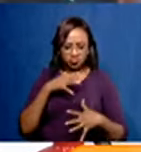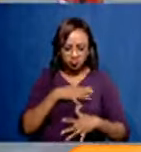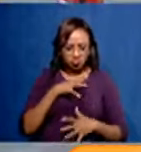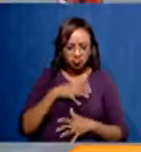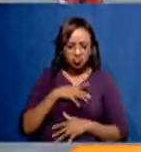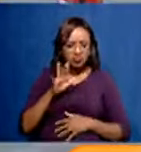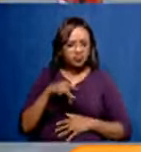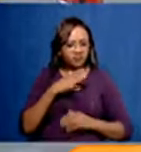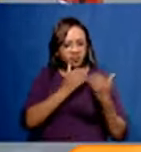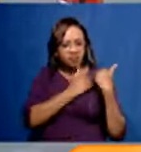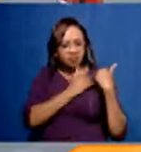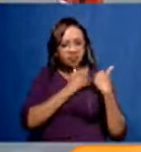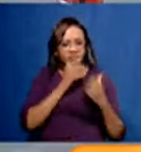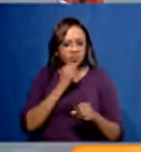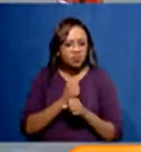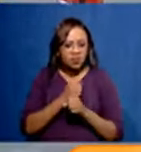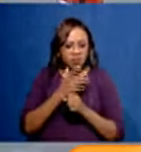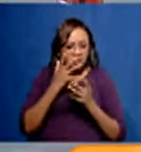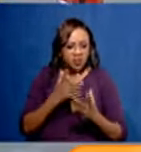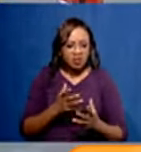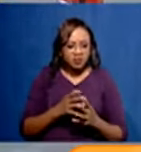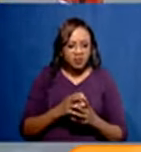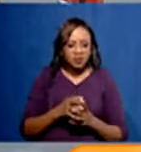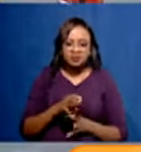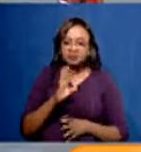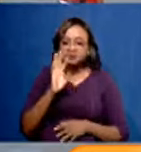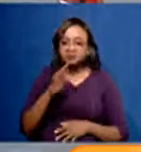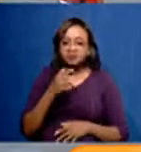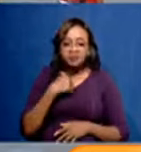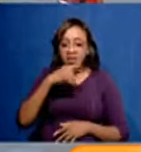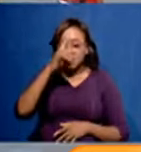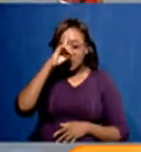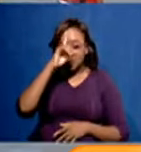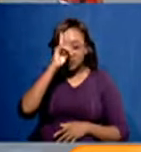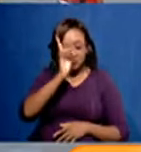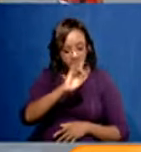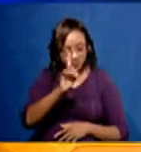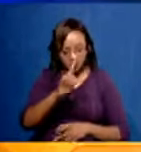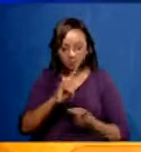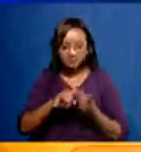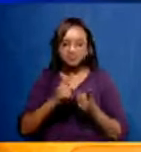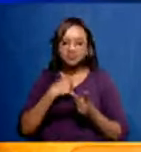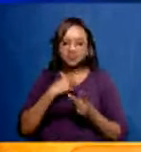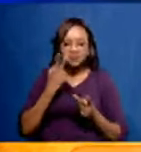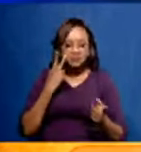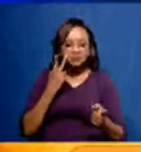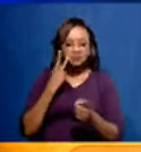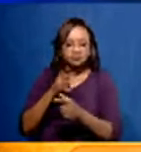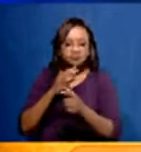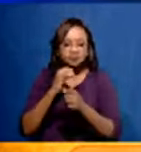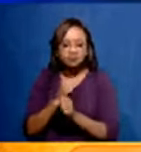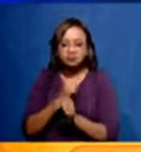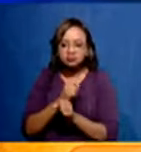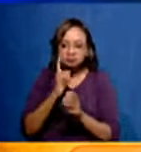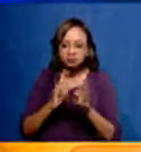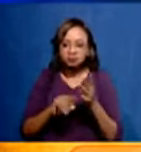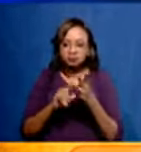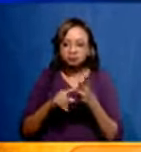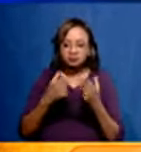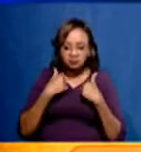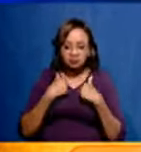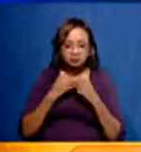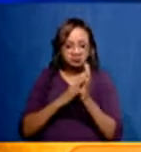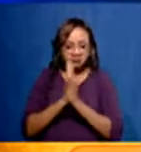So, I'm not naive, one. Two, I'm very practical. Three, I'm extremely